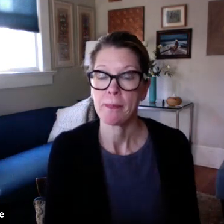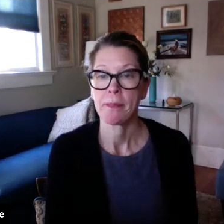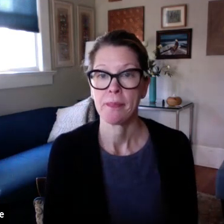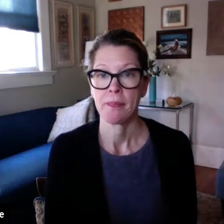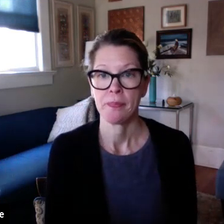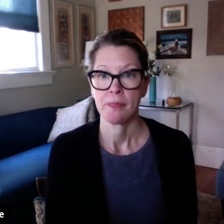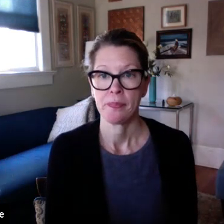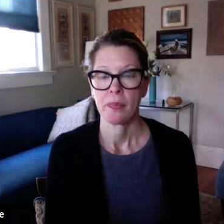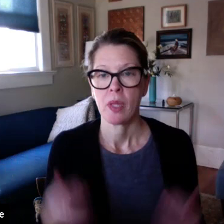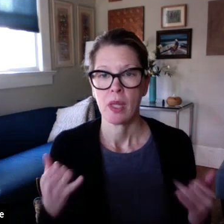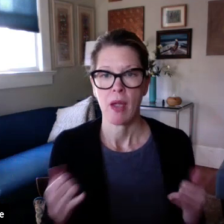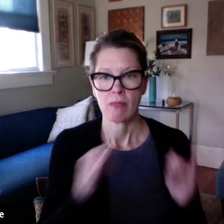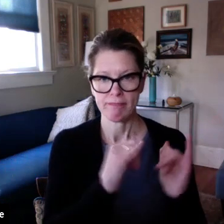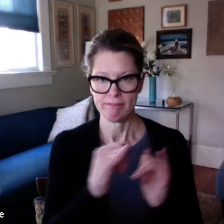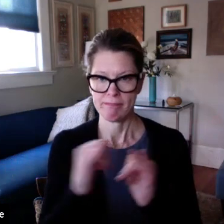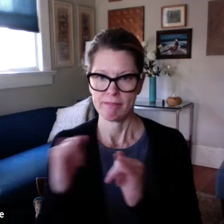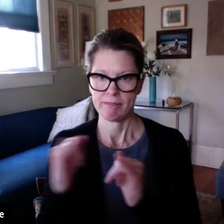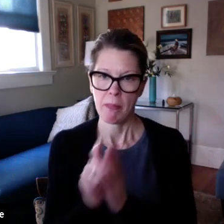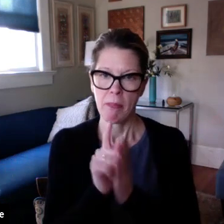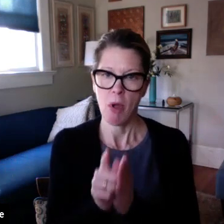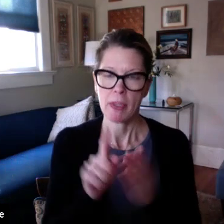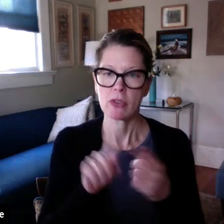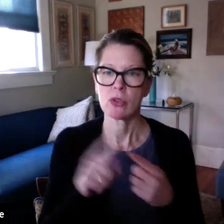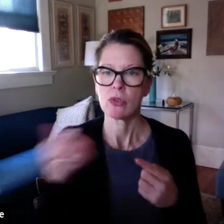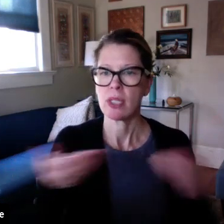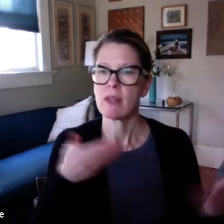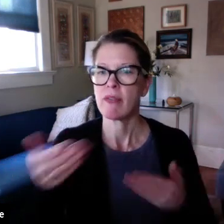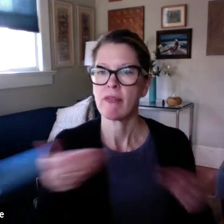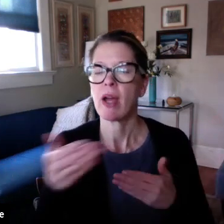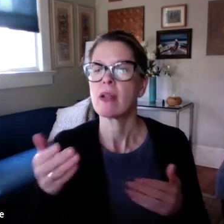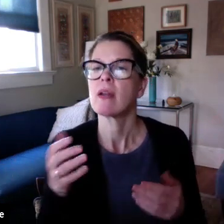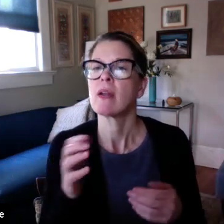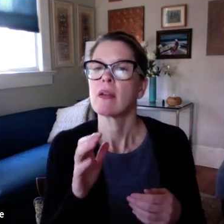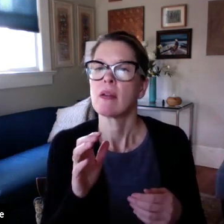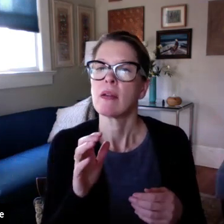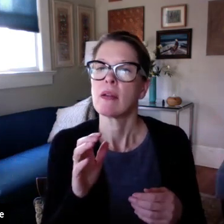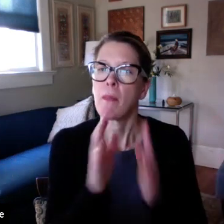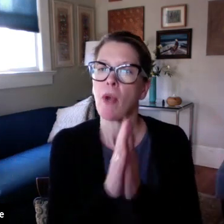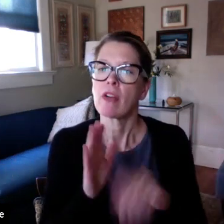I'll take a moment and invite you to name before God the prayers of your heart,